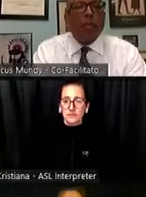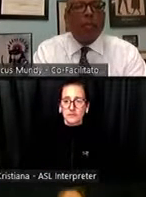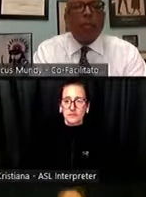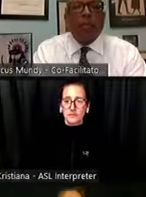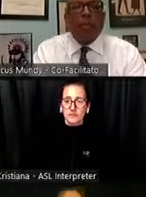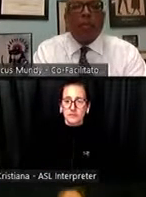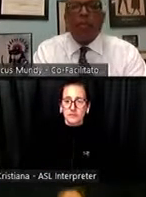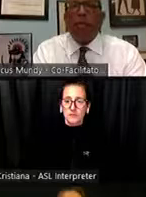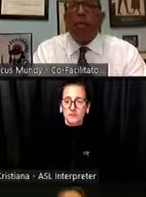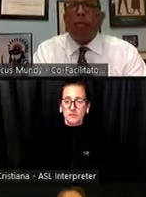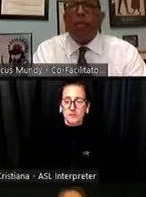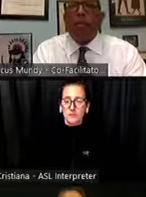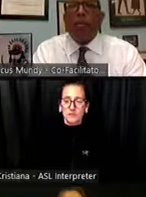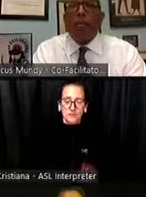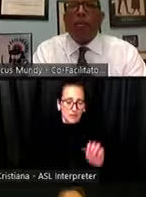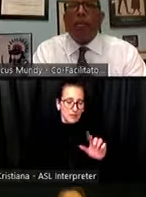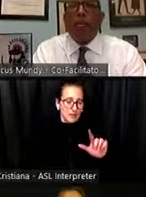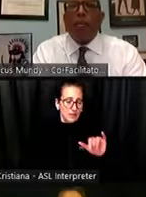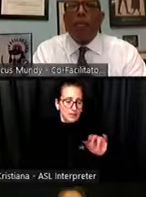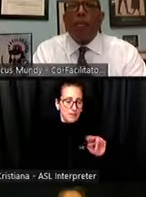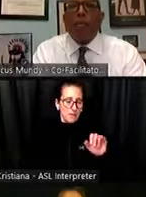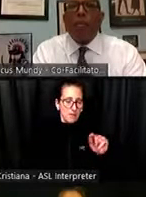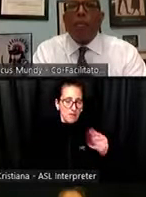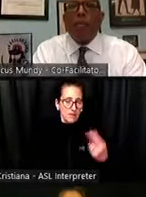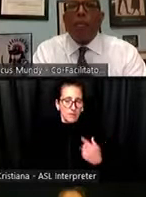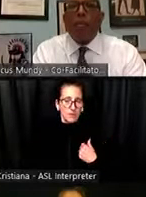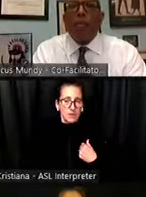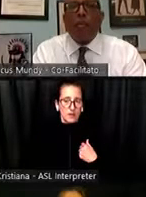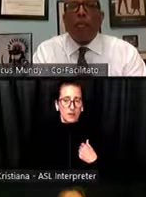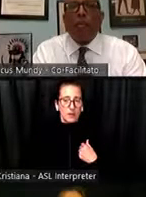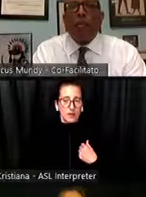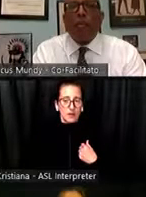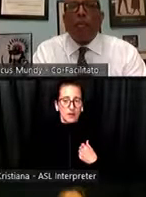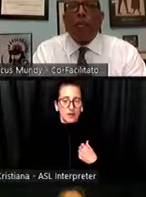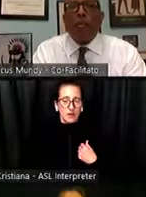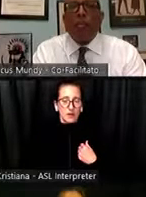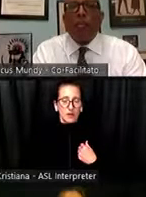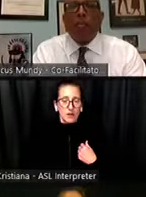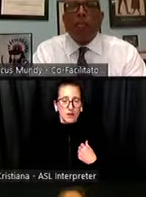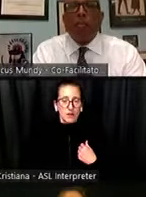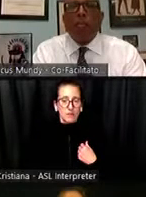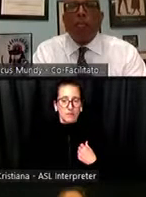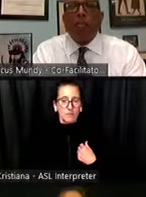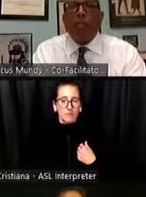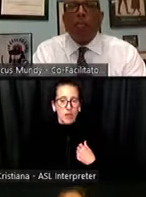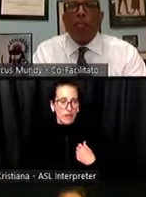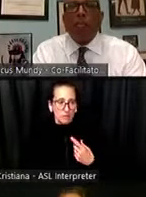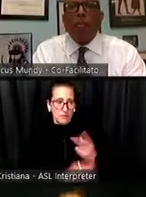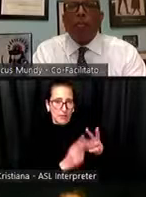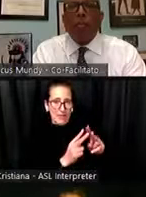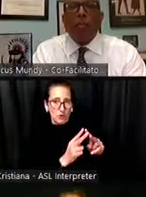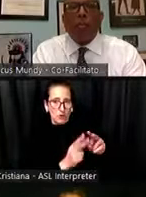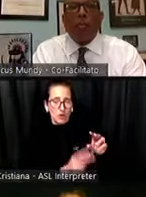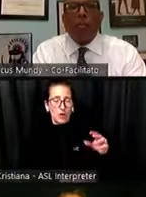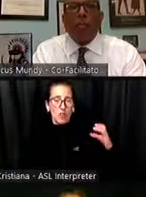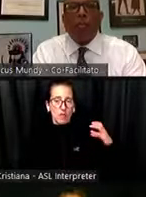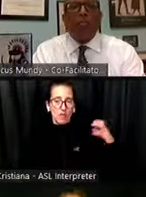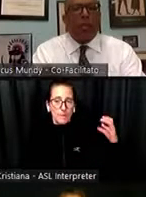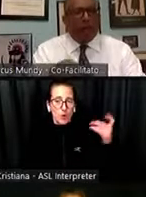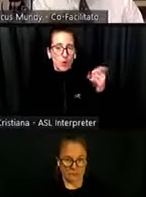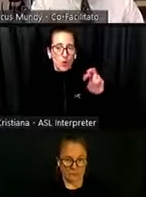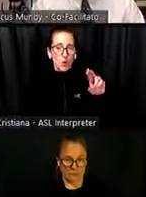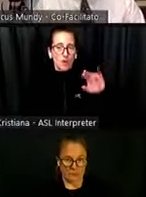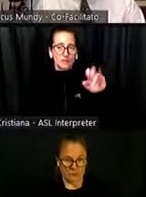And here, I think it's both the chair, Commissioner Willie and Jack. I'll let them decide. Why don't I take a stab at that?